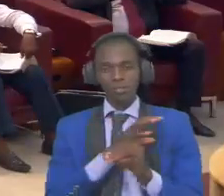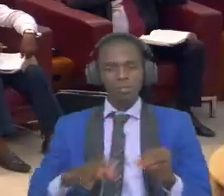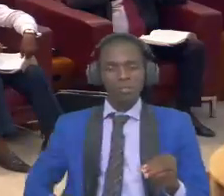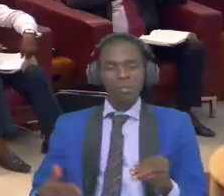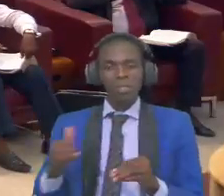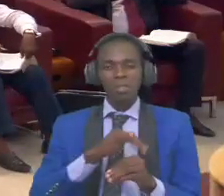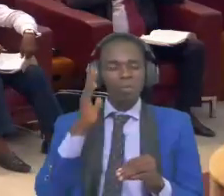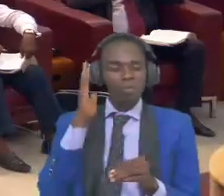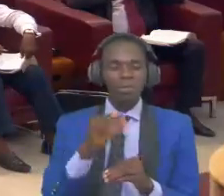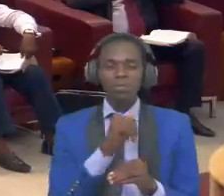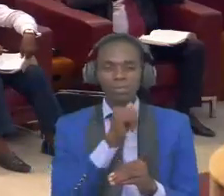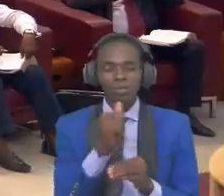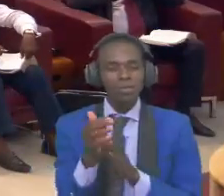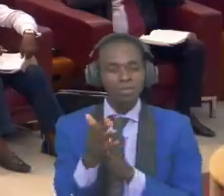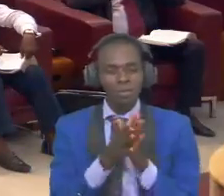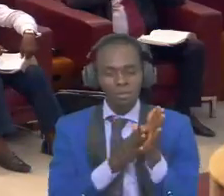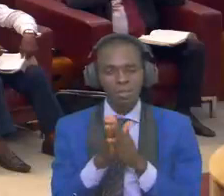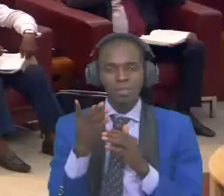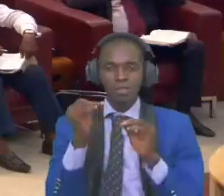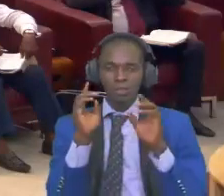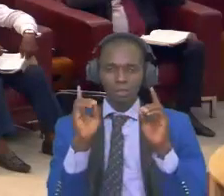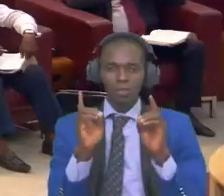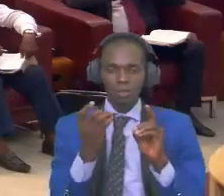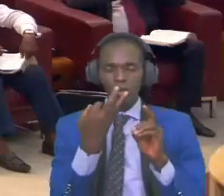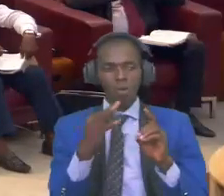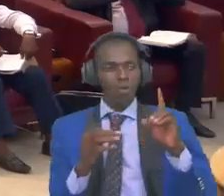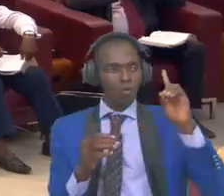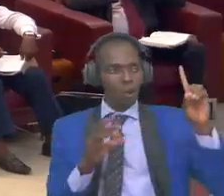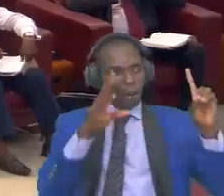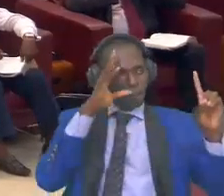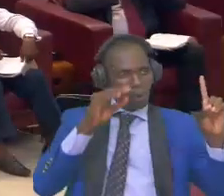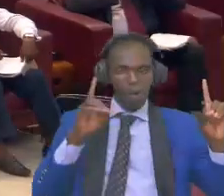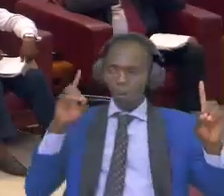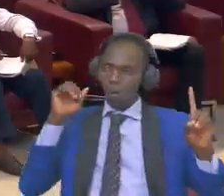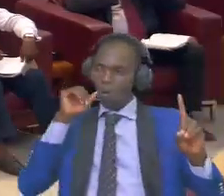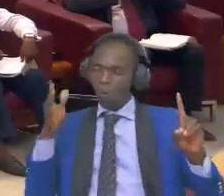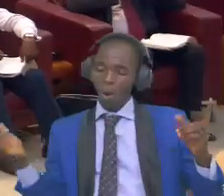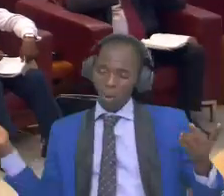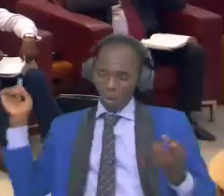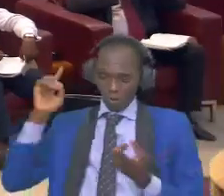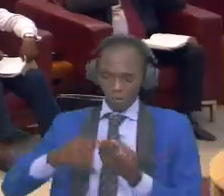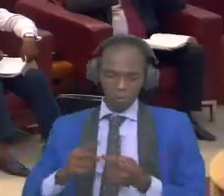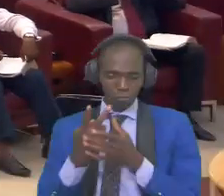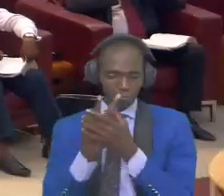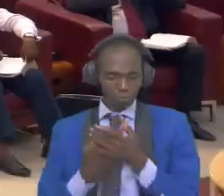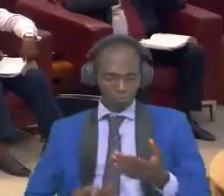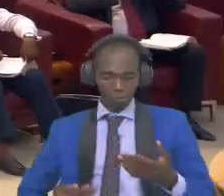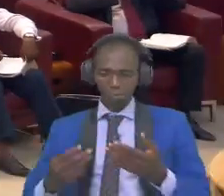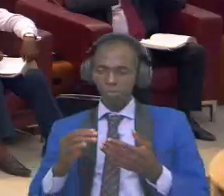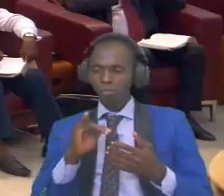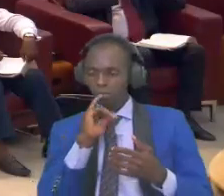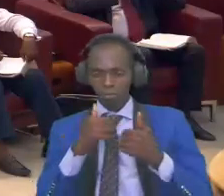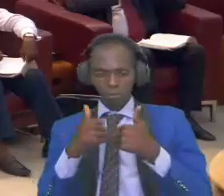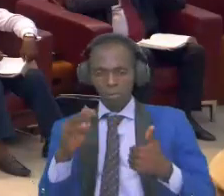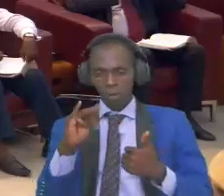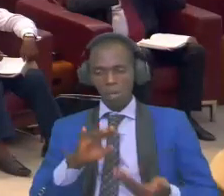the doctrine of one man, one wife, until death do us part. They